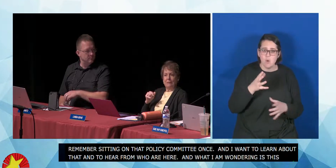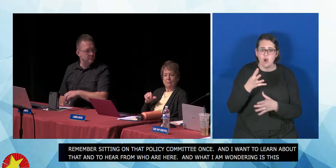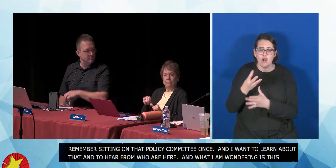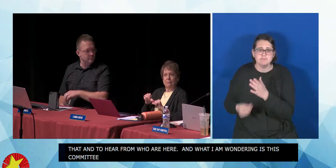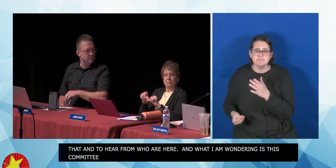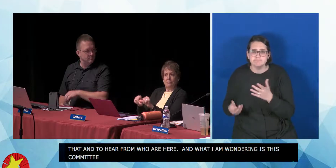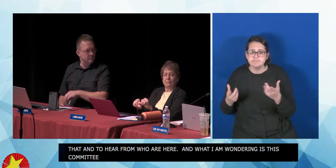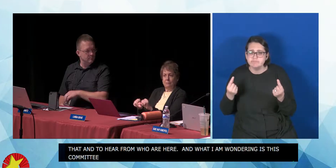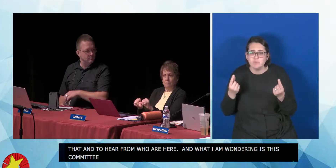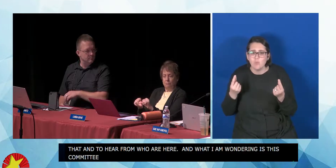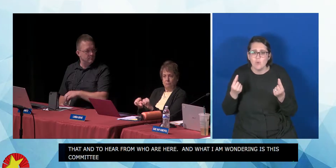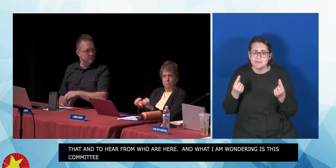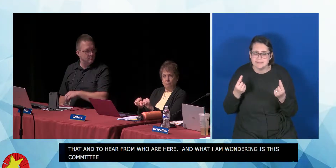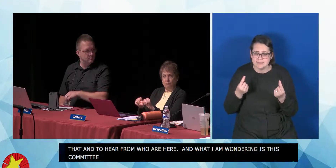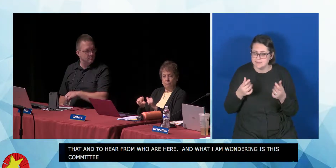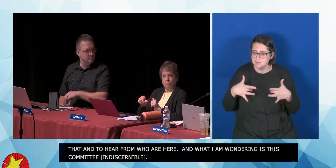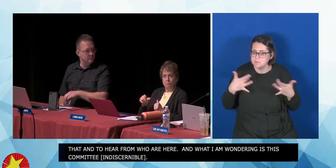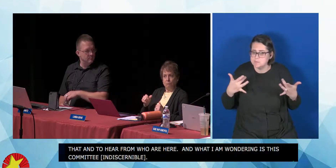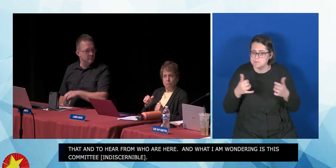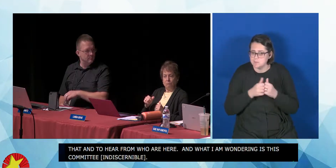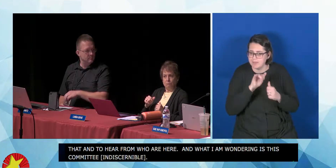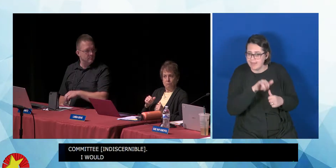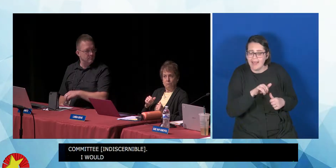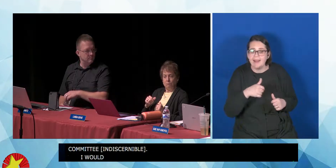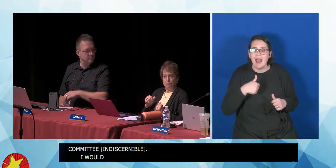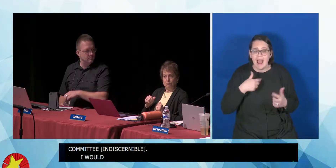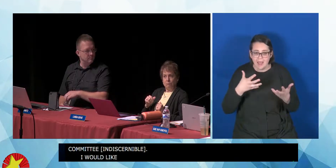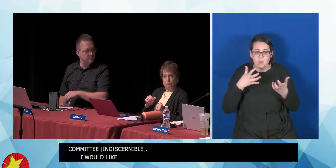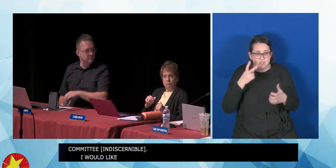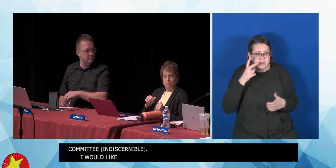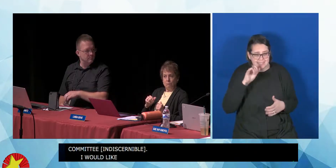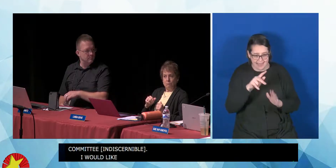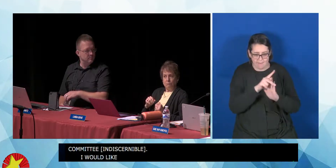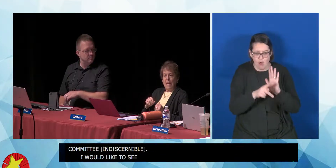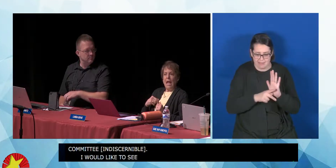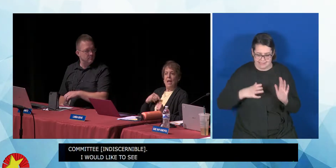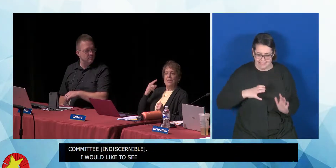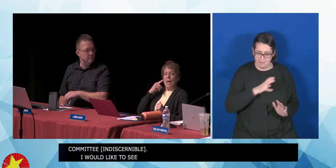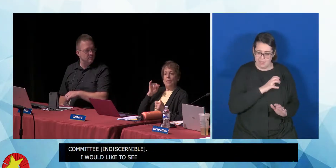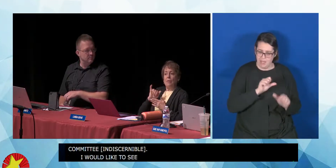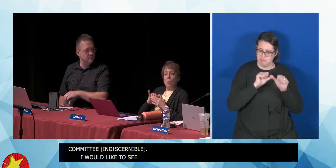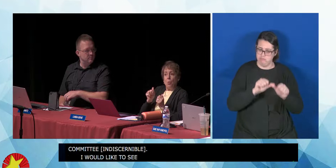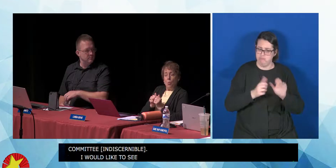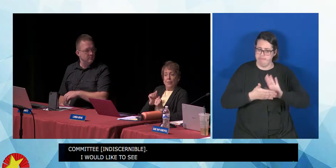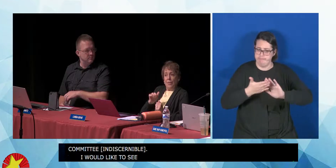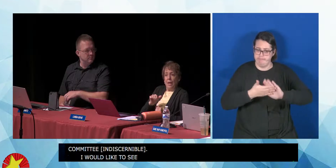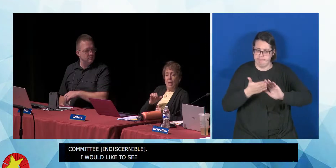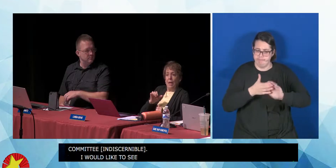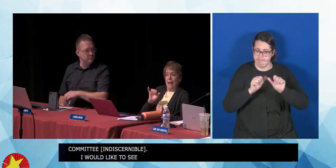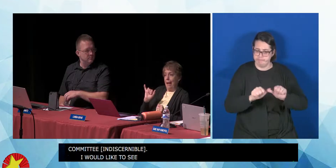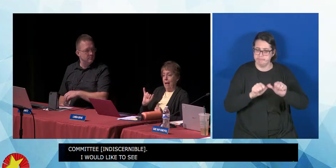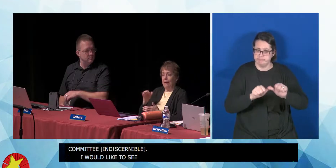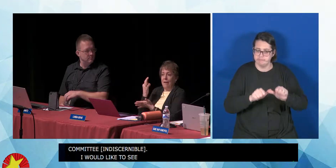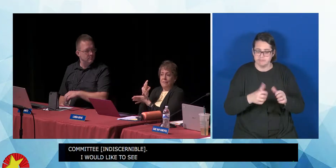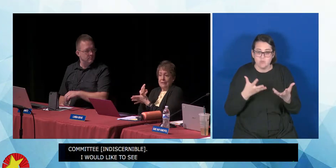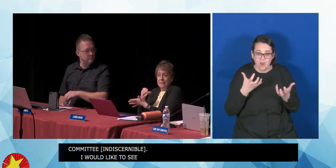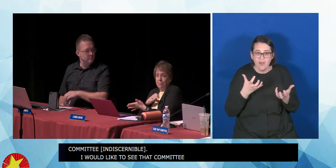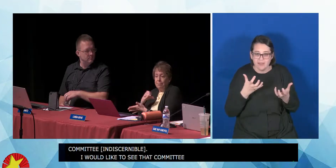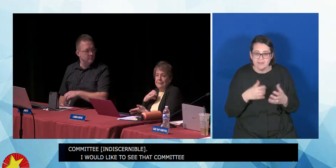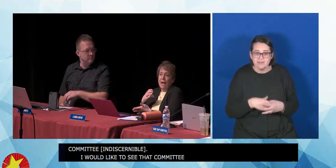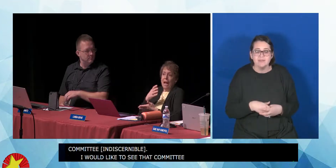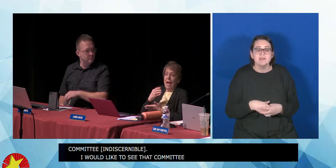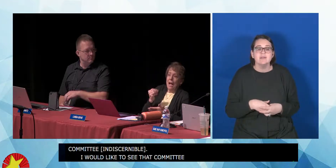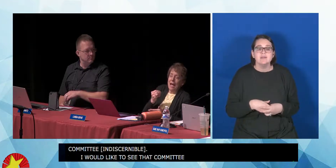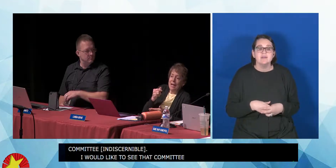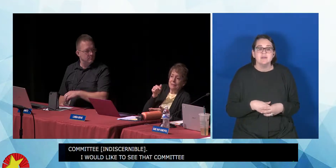So I would like to see that policy committee continue to function. I do think that,